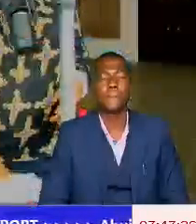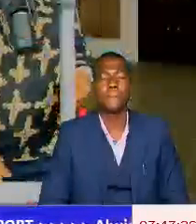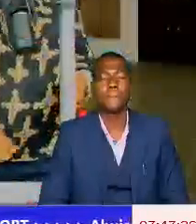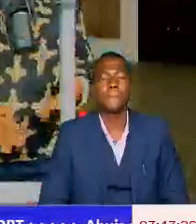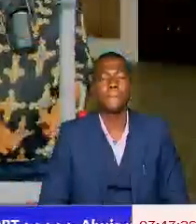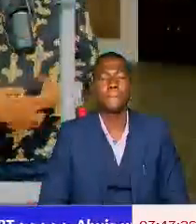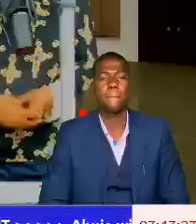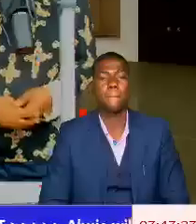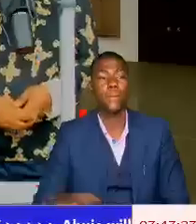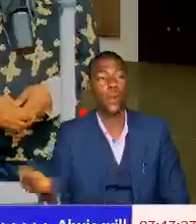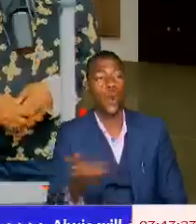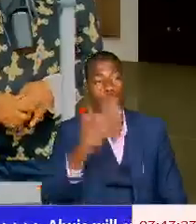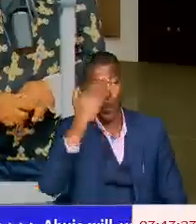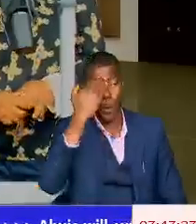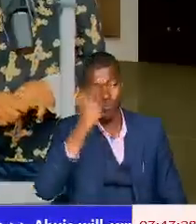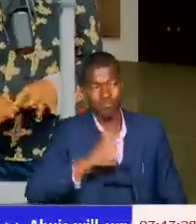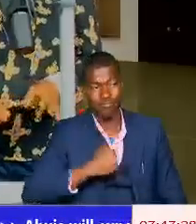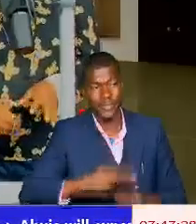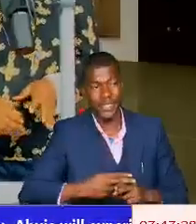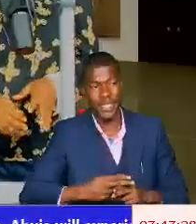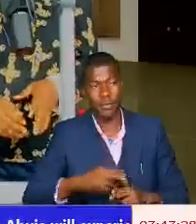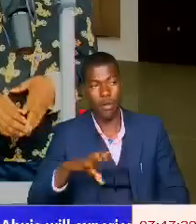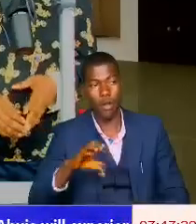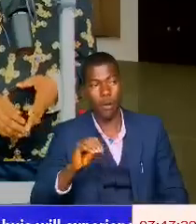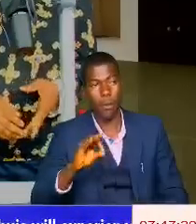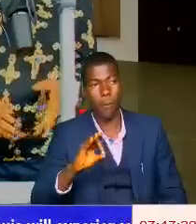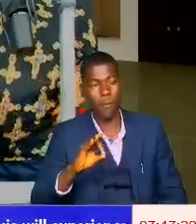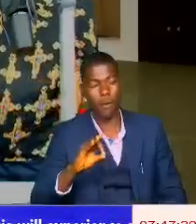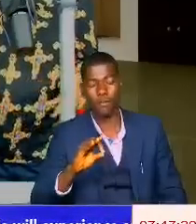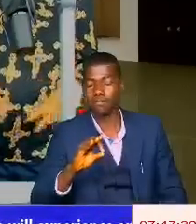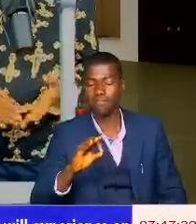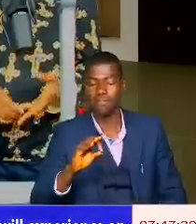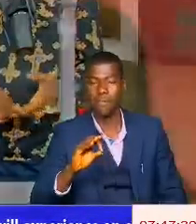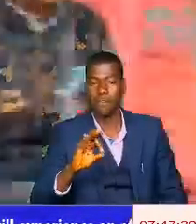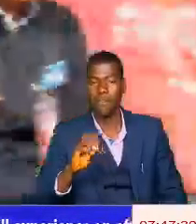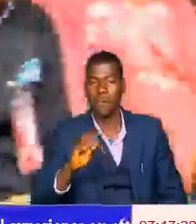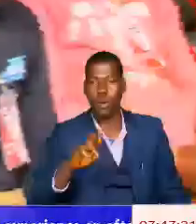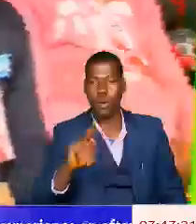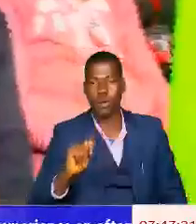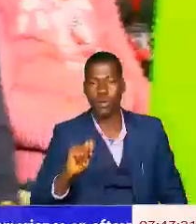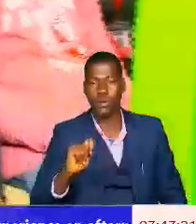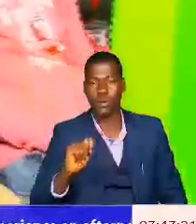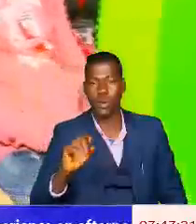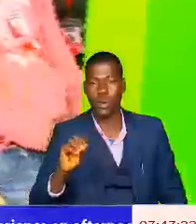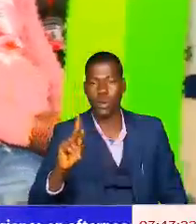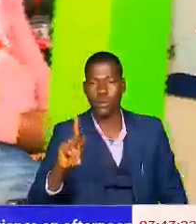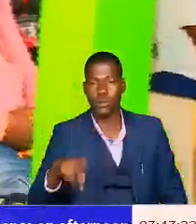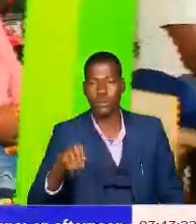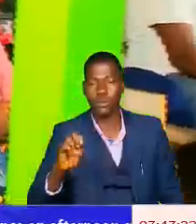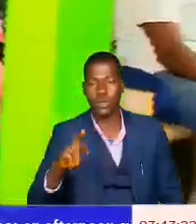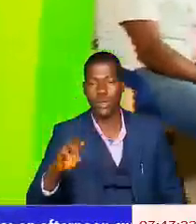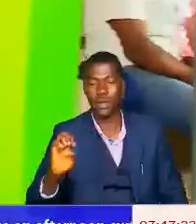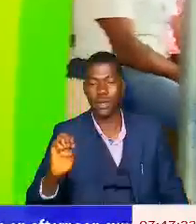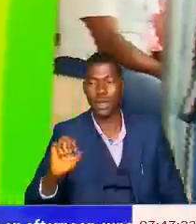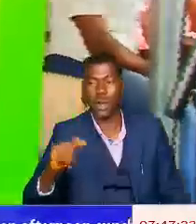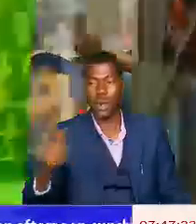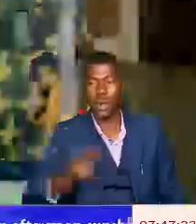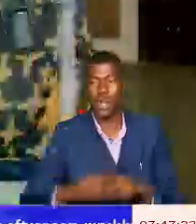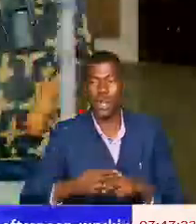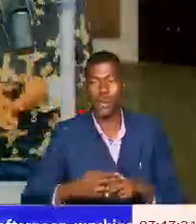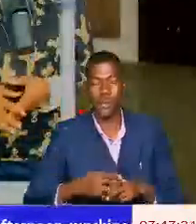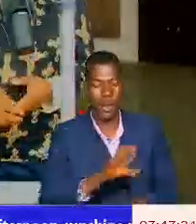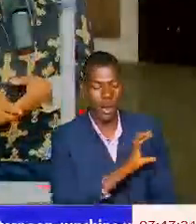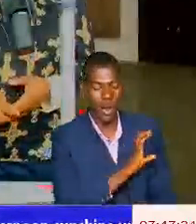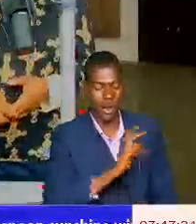As you know my name na Comfort Okpere, aka Complete Package. I be done complain, say some people they